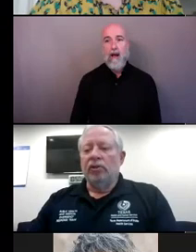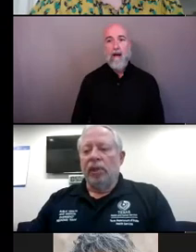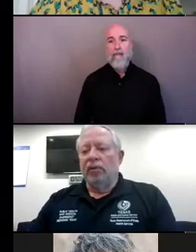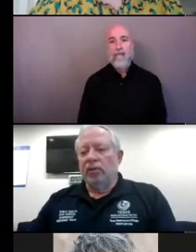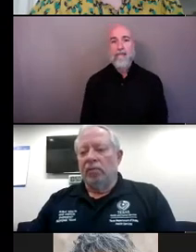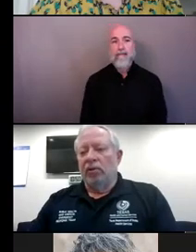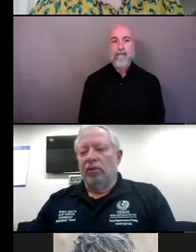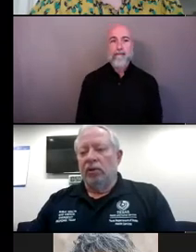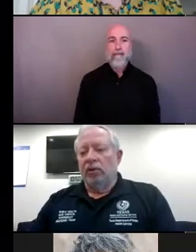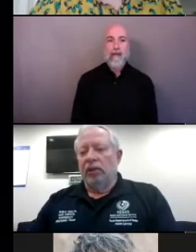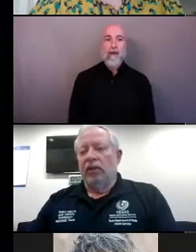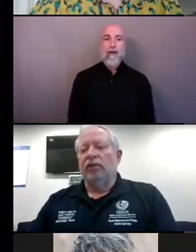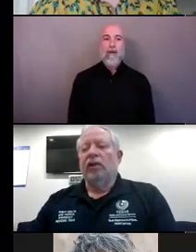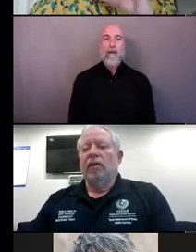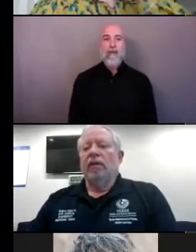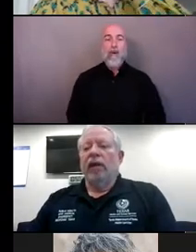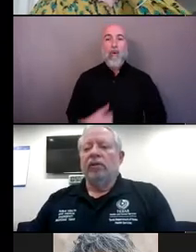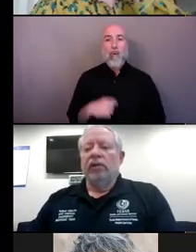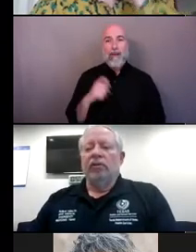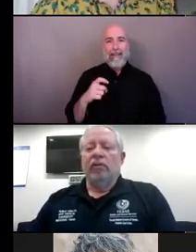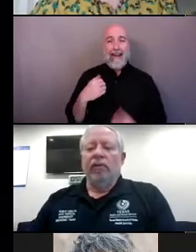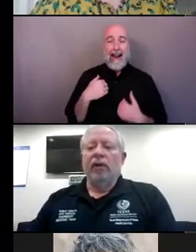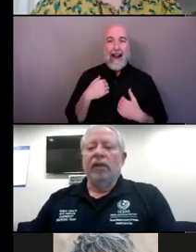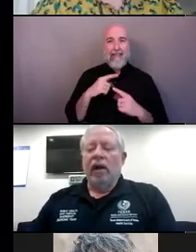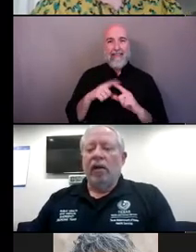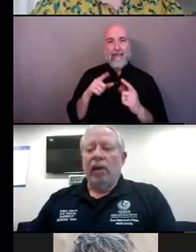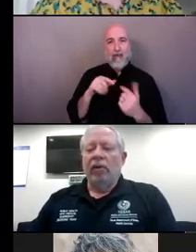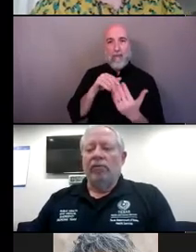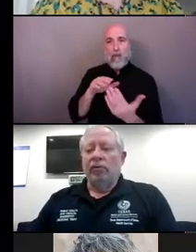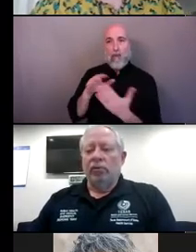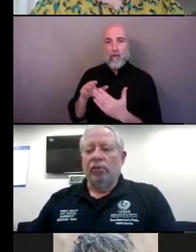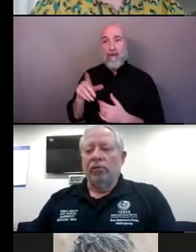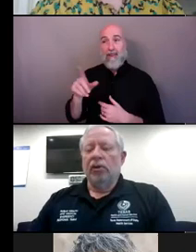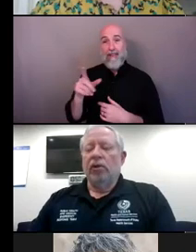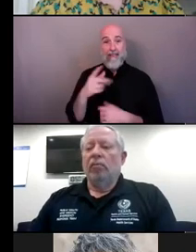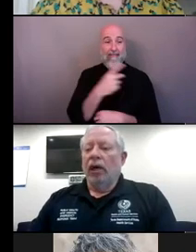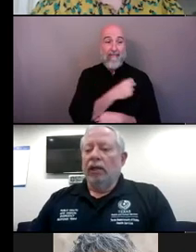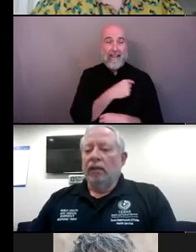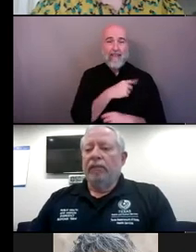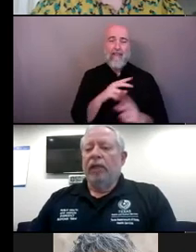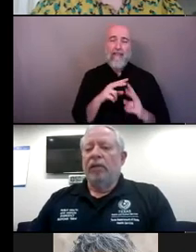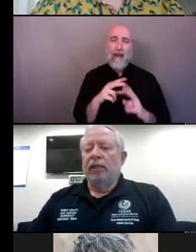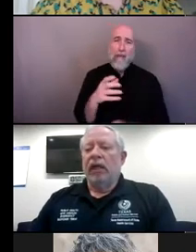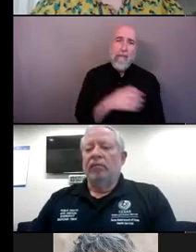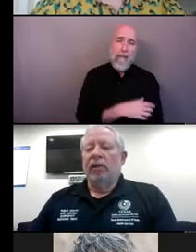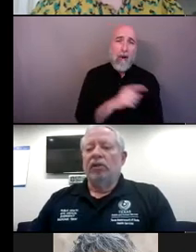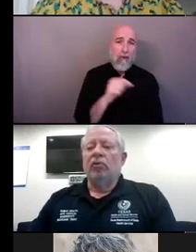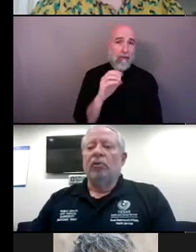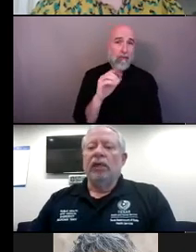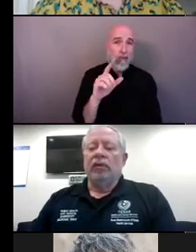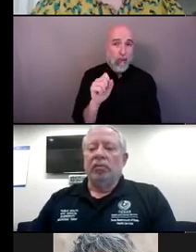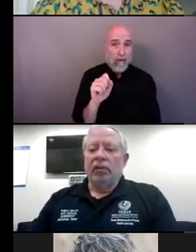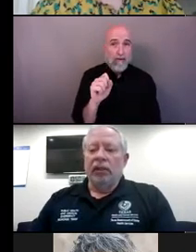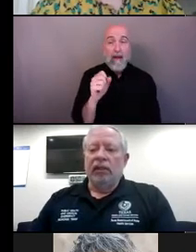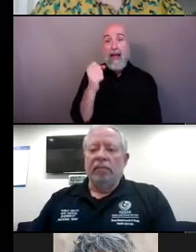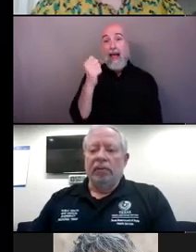and suspenders approach to doing this. The vaccines are very powerful tools, but in the meantime, until